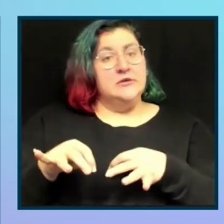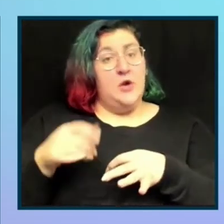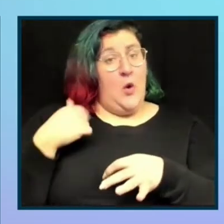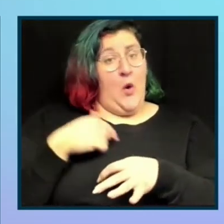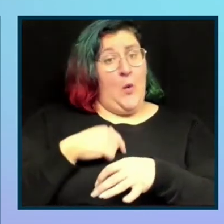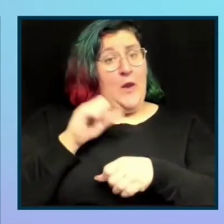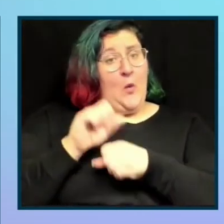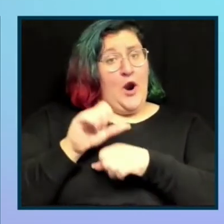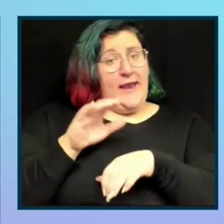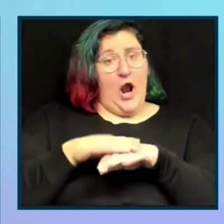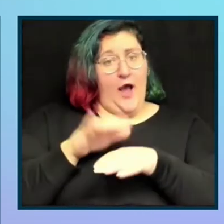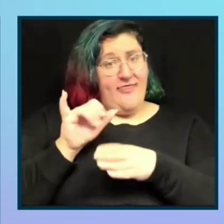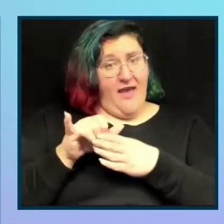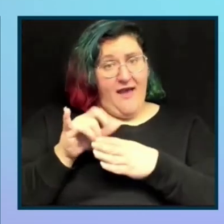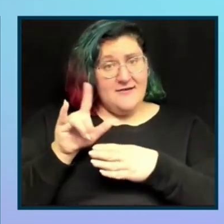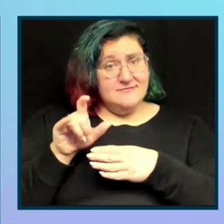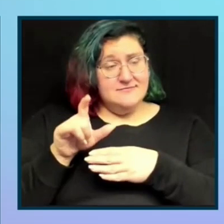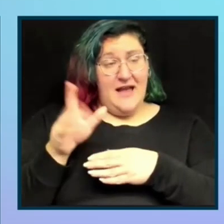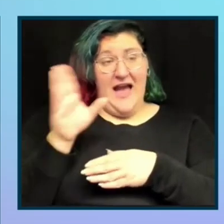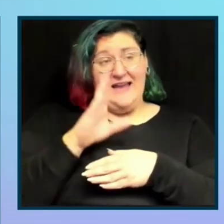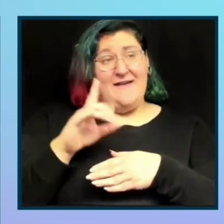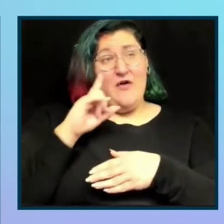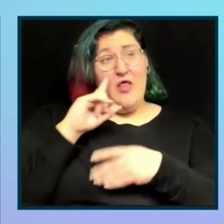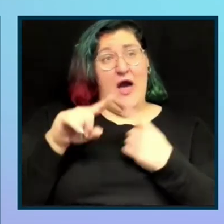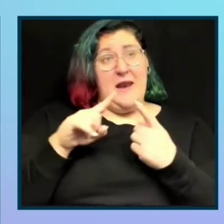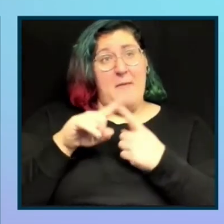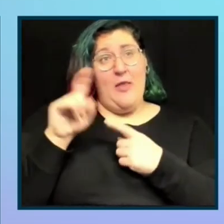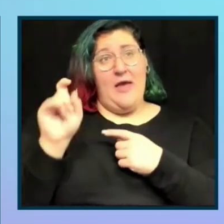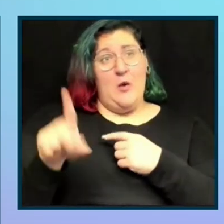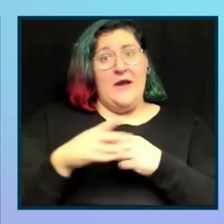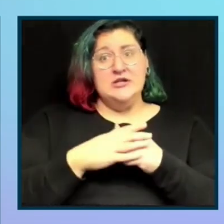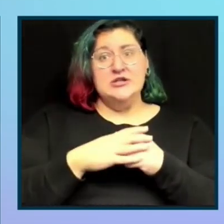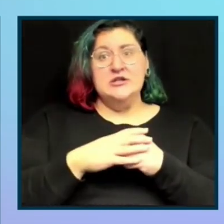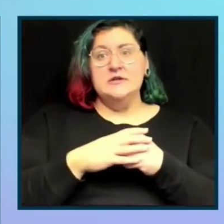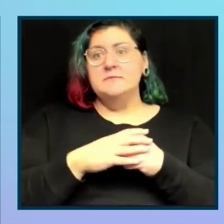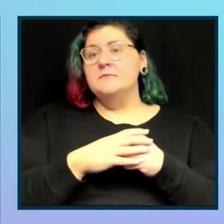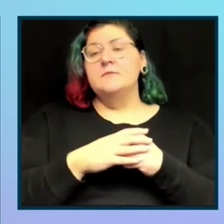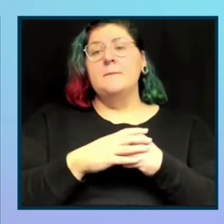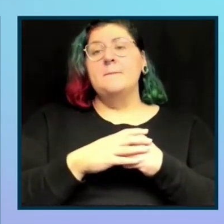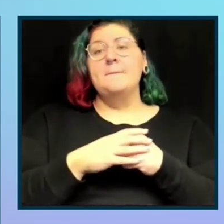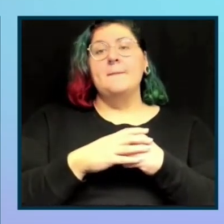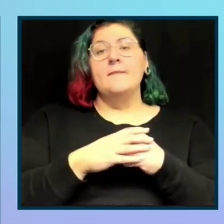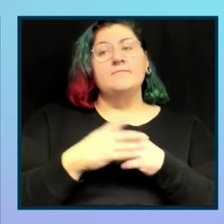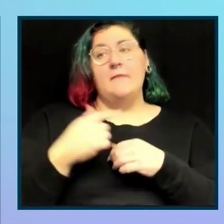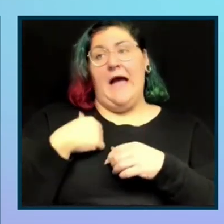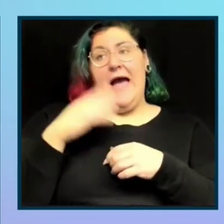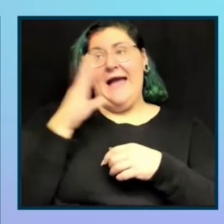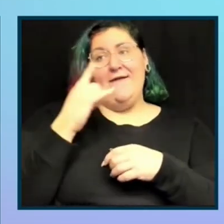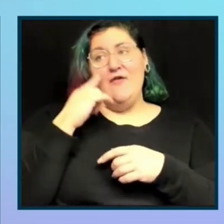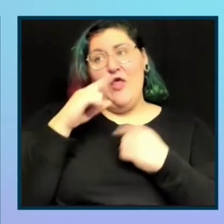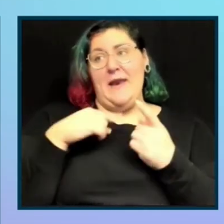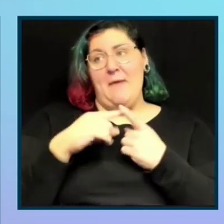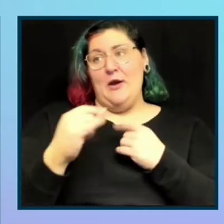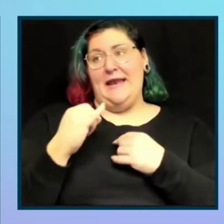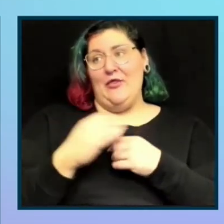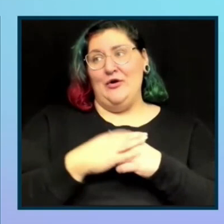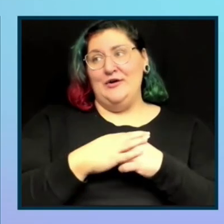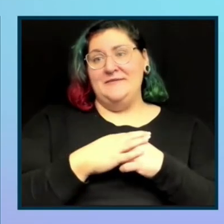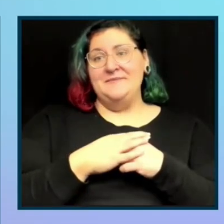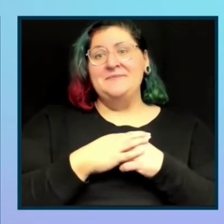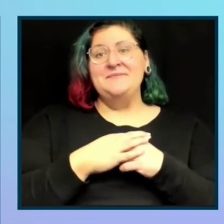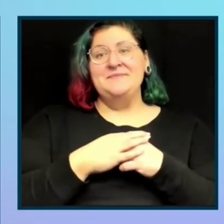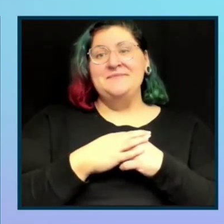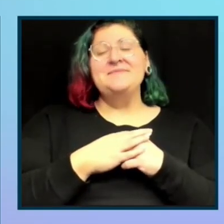addressing? Because that's actually a great question I'd never thought about before. There's not really a way to— I haven't either. Yeah, just stop